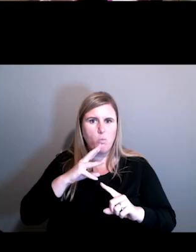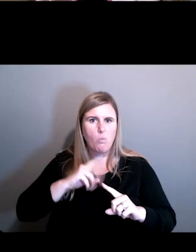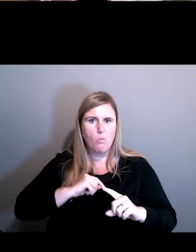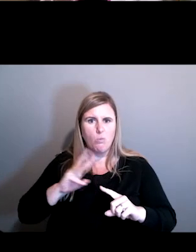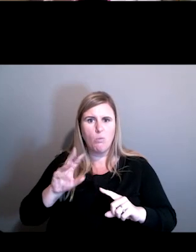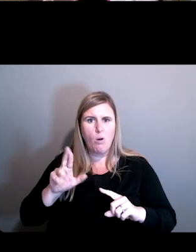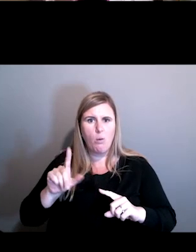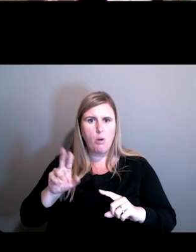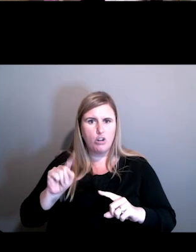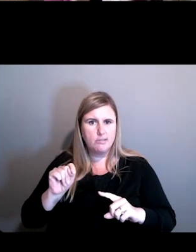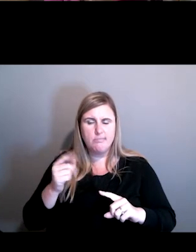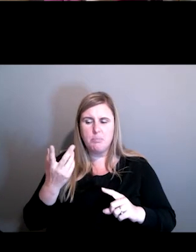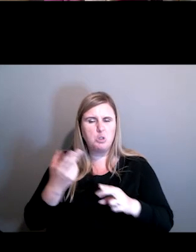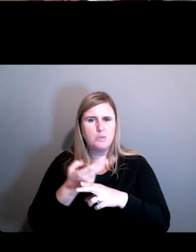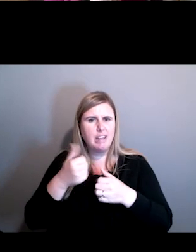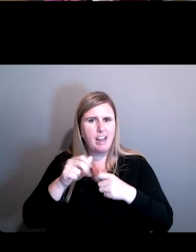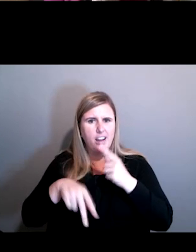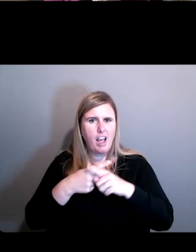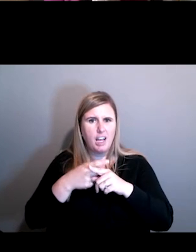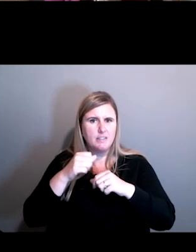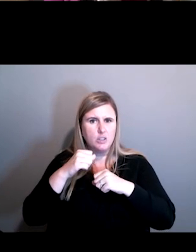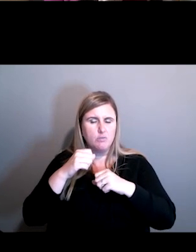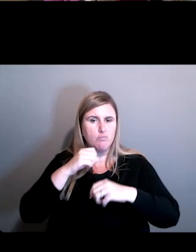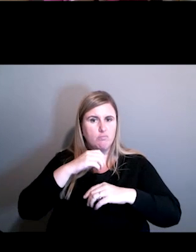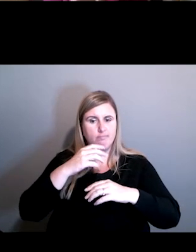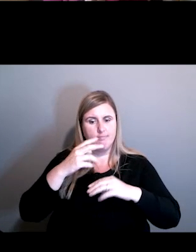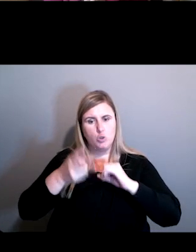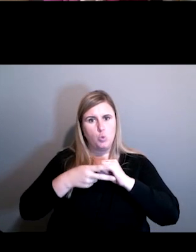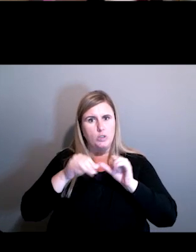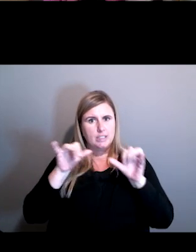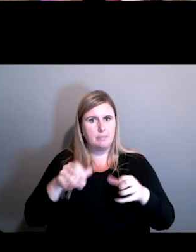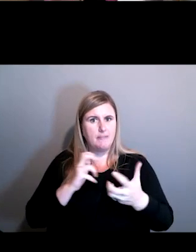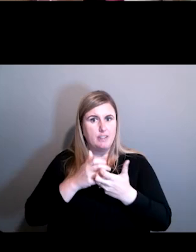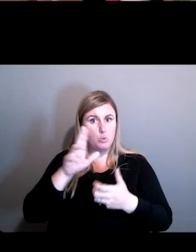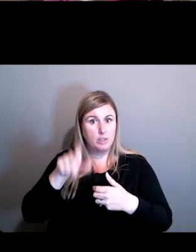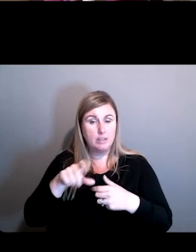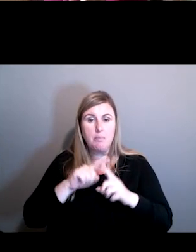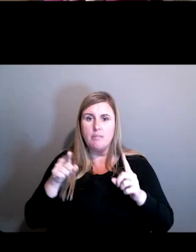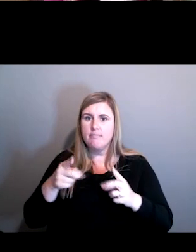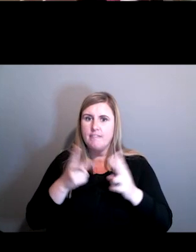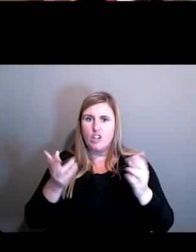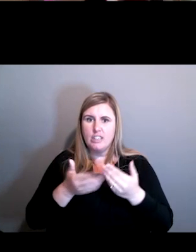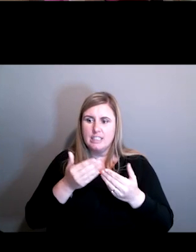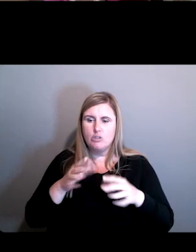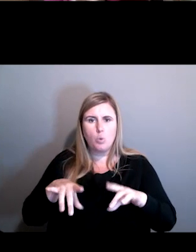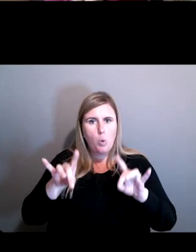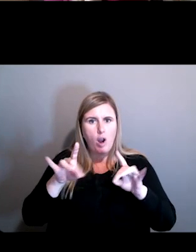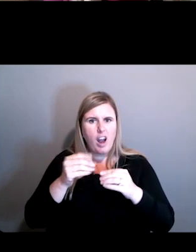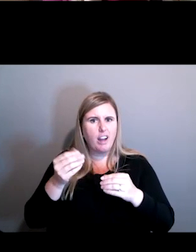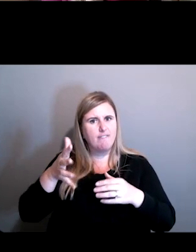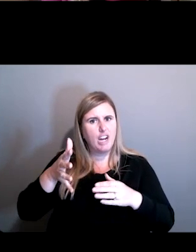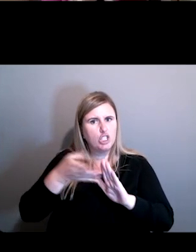you can utilize any type of storage system that fits the needs of your classroom. But these ones are very easily to acquire and they're fairly